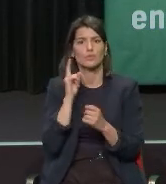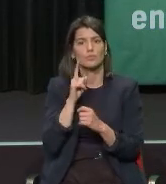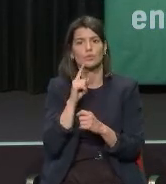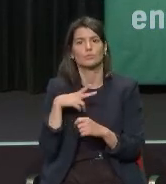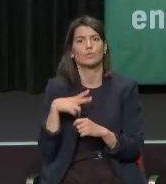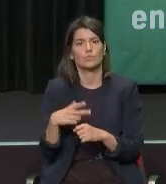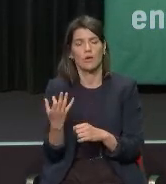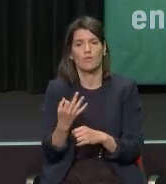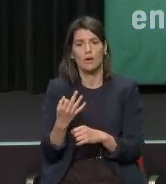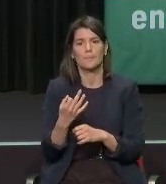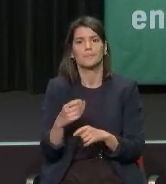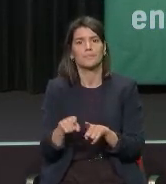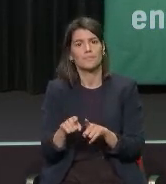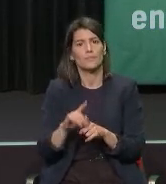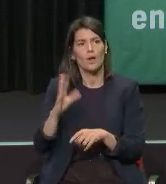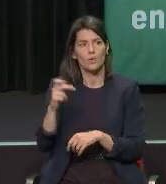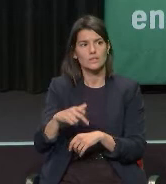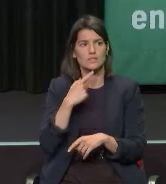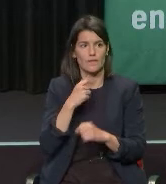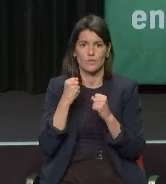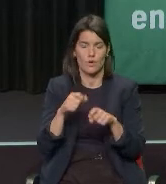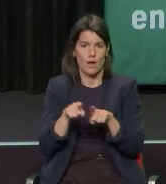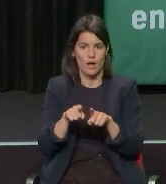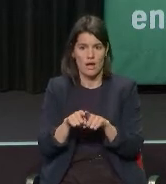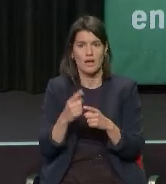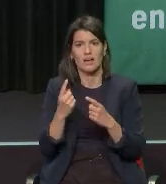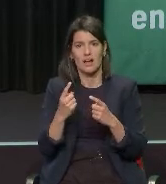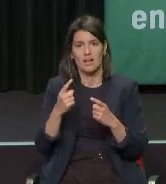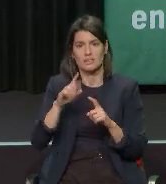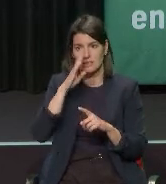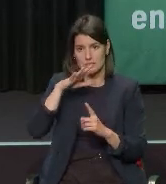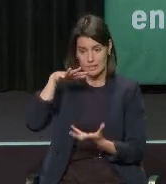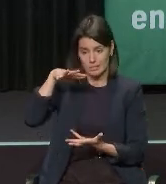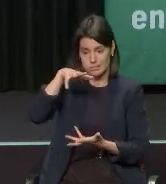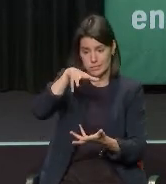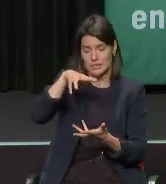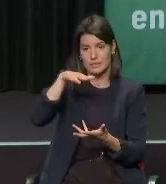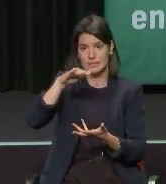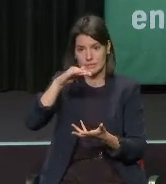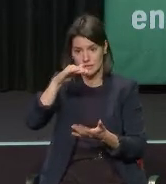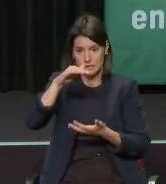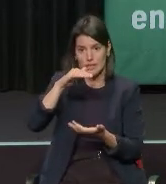Portugal, having the same intensity of samples in the tropics, it's very difficult and very demanding.